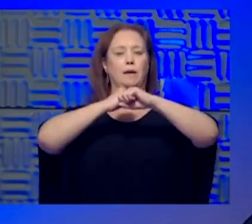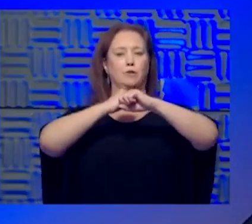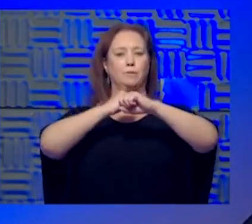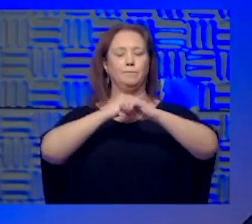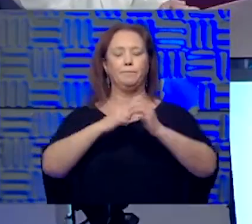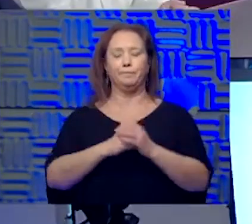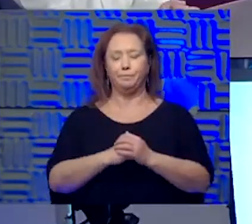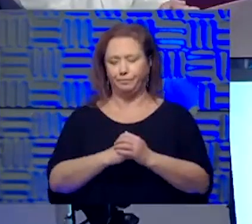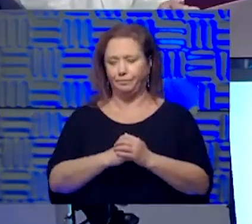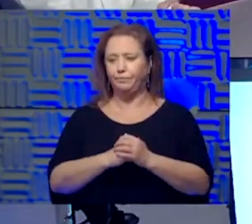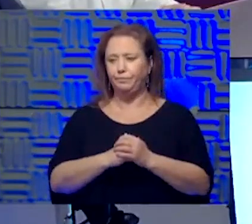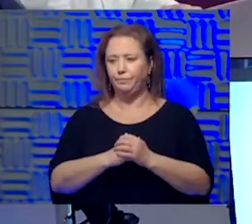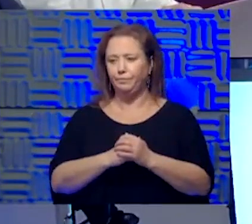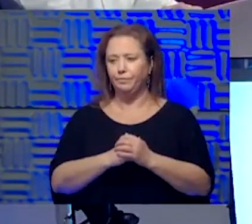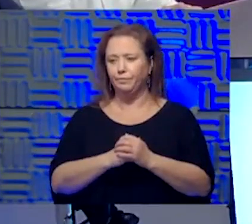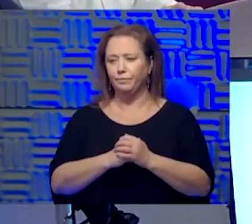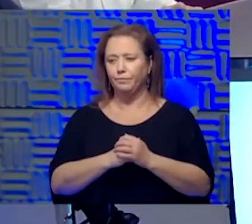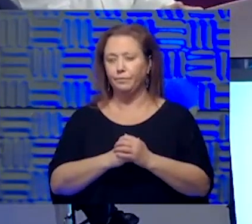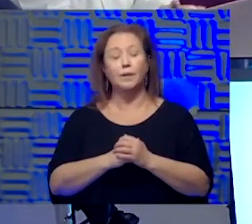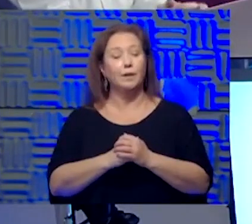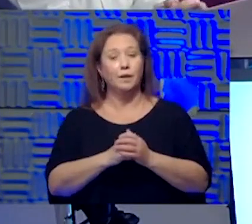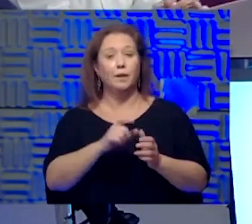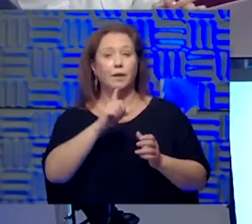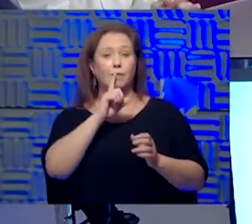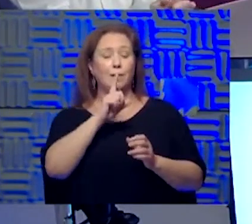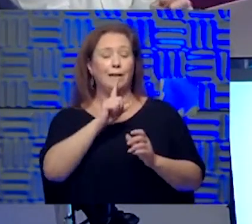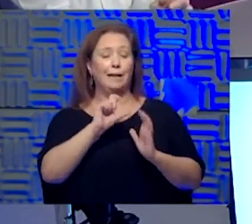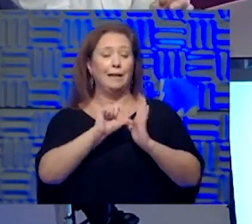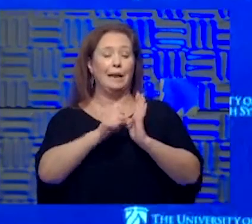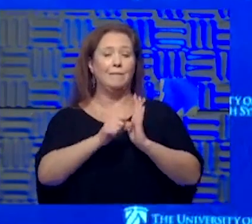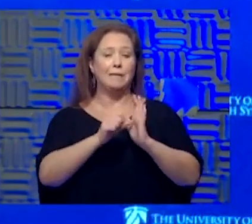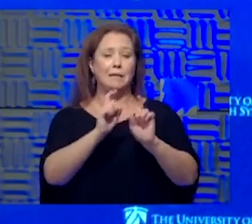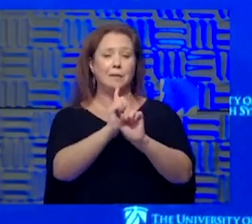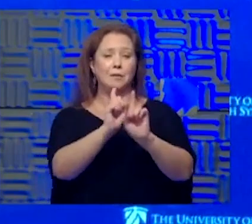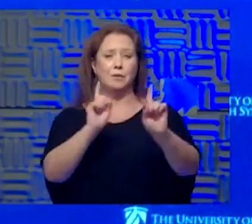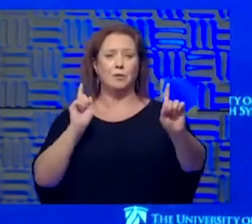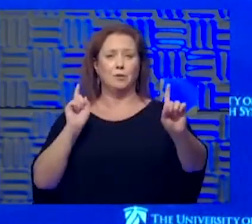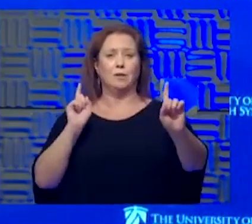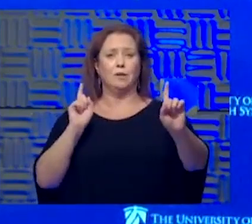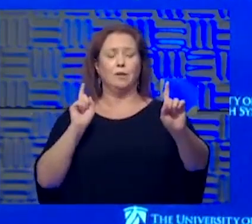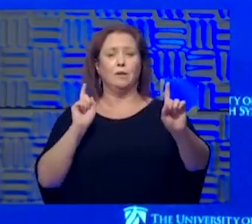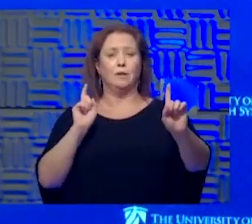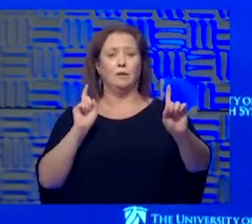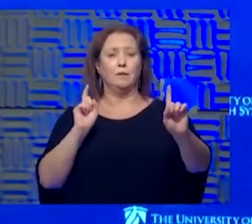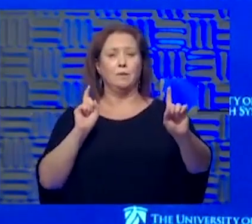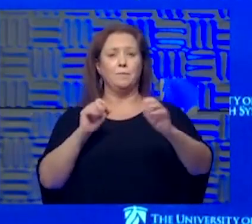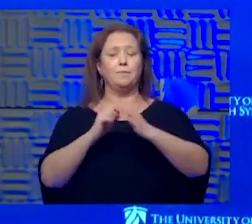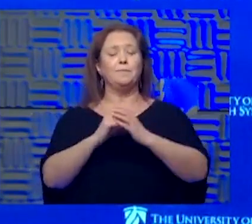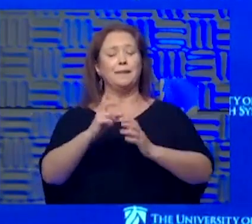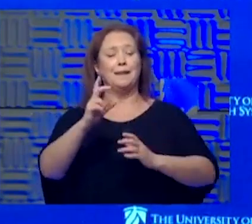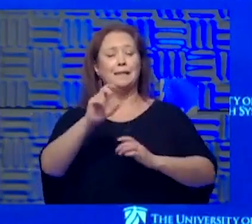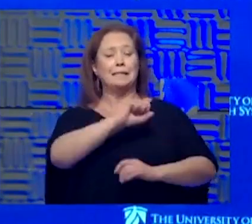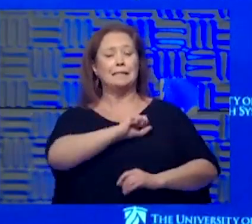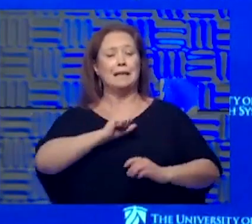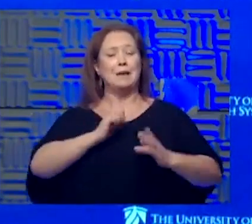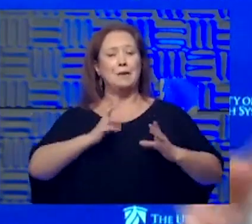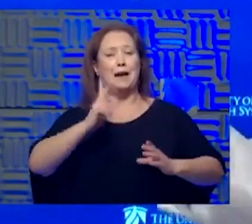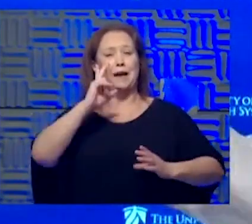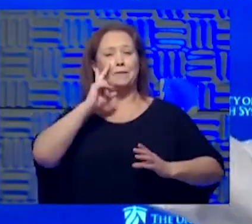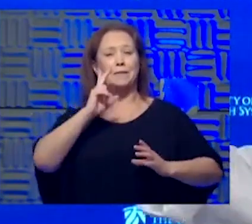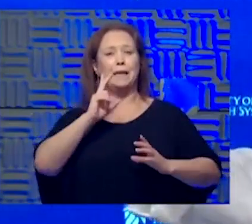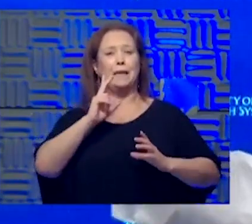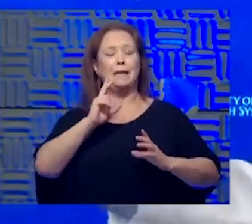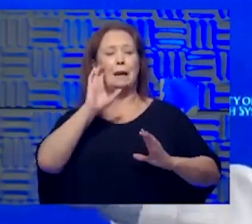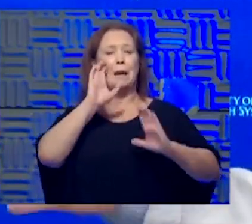of that. It still comes down to being socially distanced. And Senator, I've seen pictures coming out of the House or the Senate with people standing